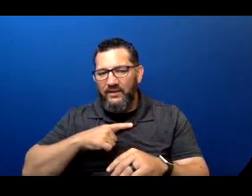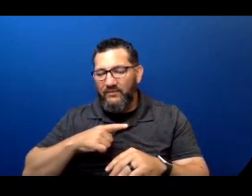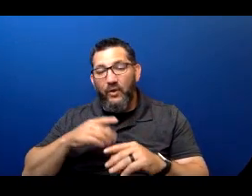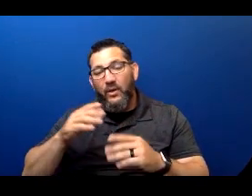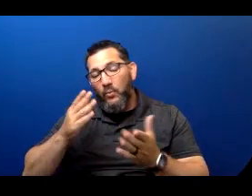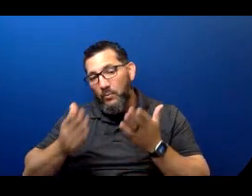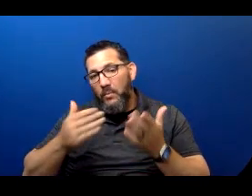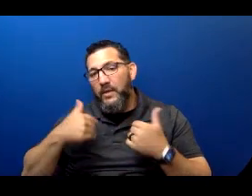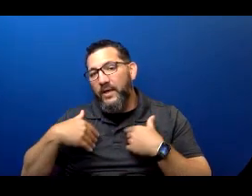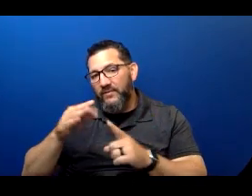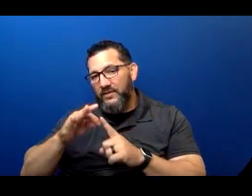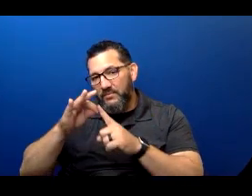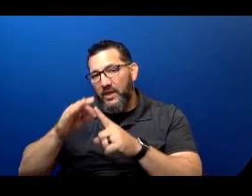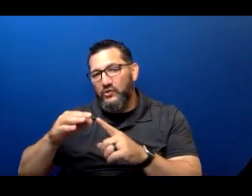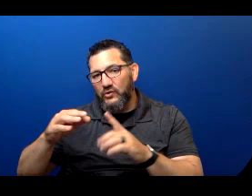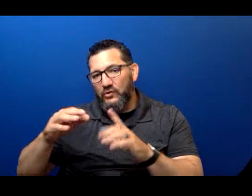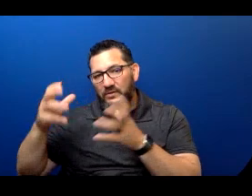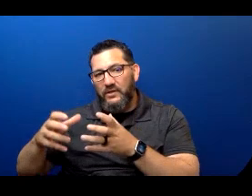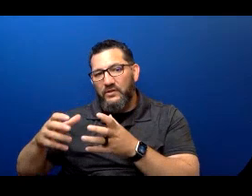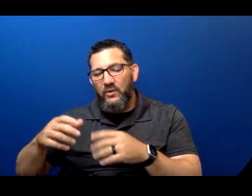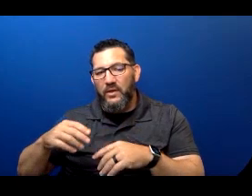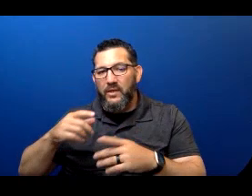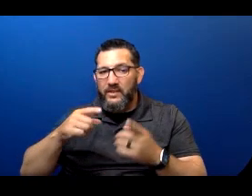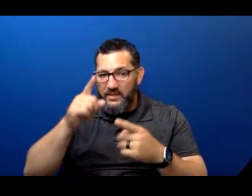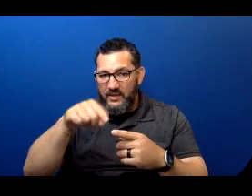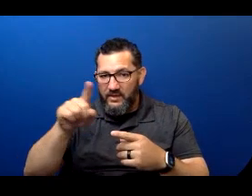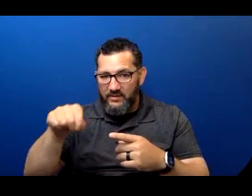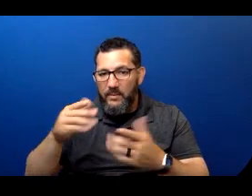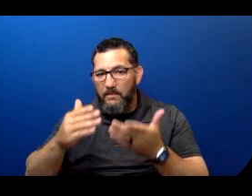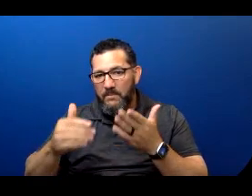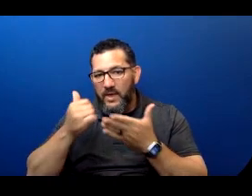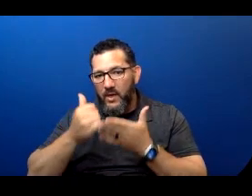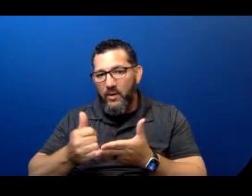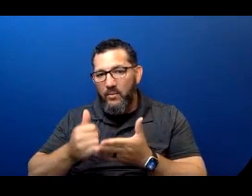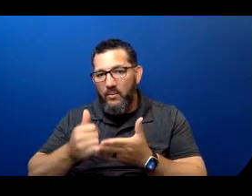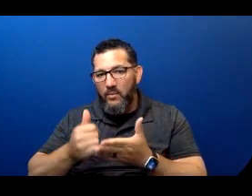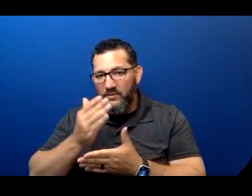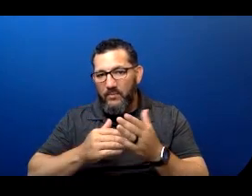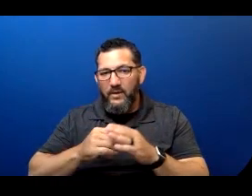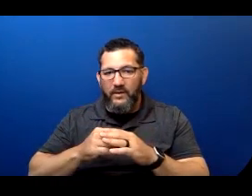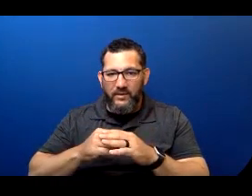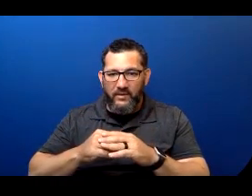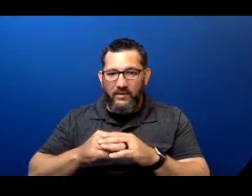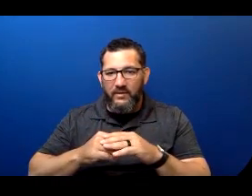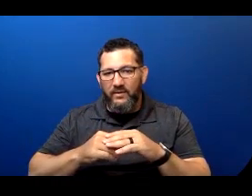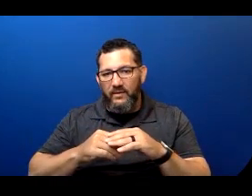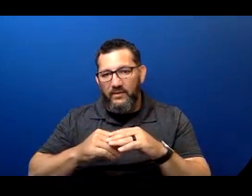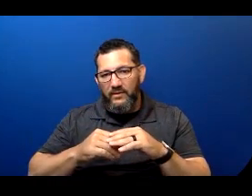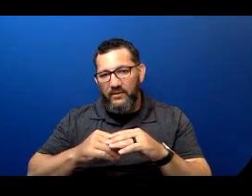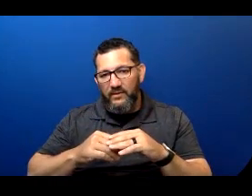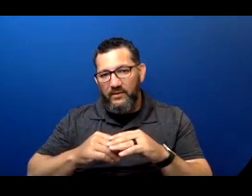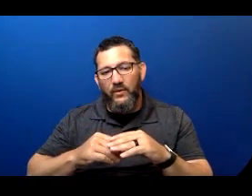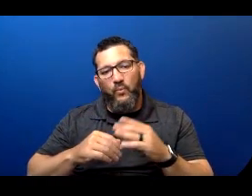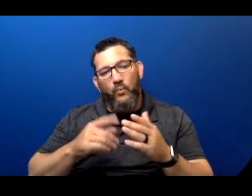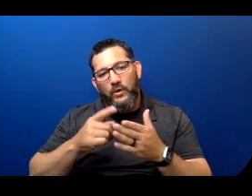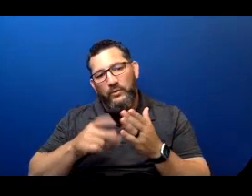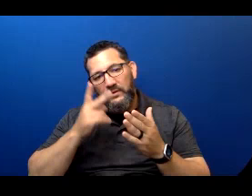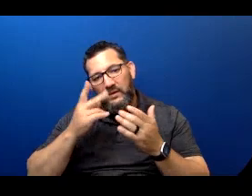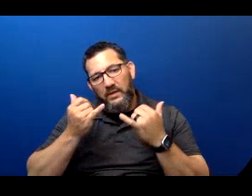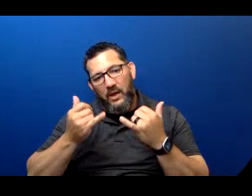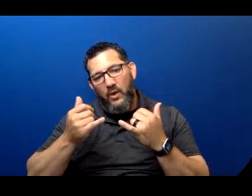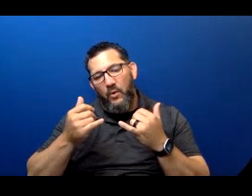session. So this information, this primer might be useful for some and helpful for others. So what you have on the screen right now is just